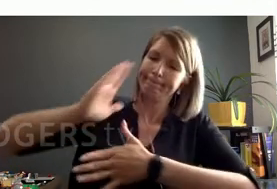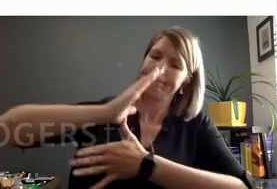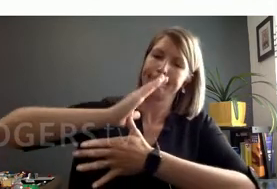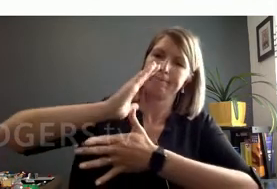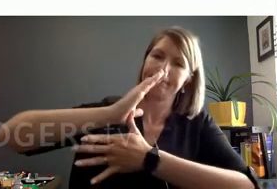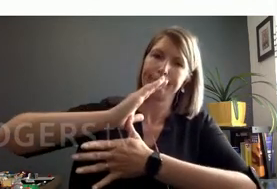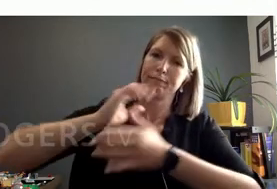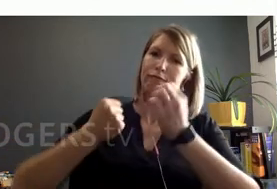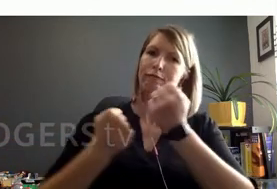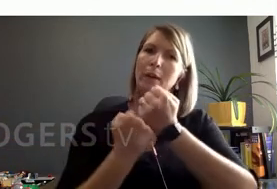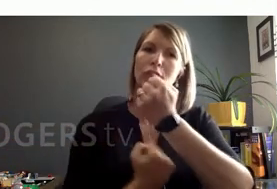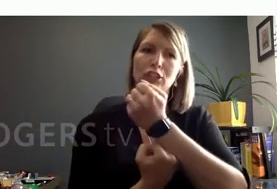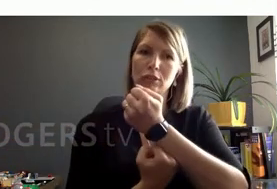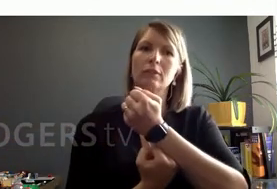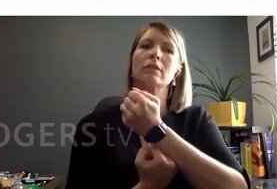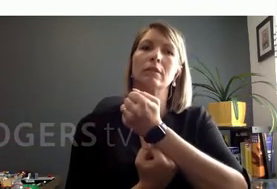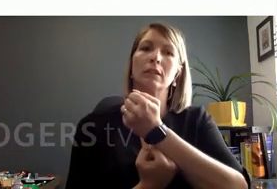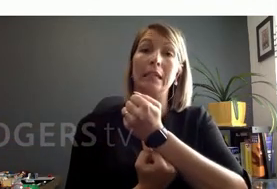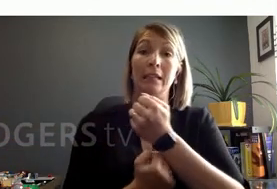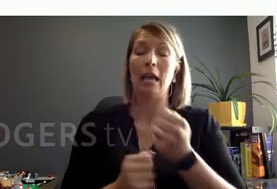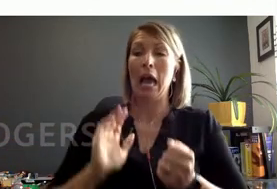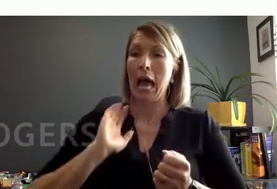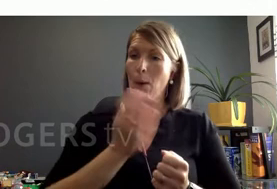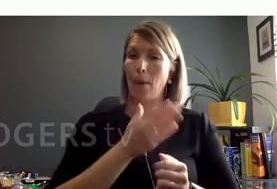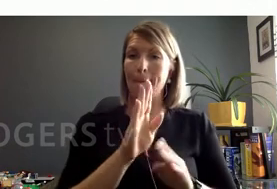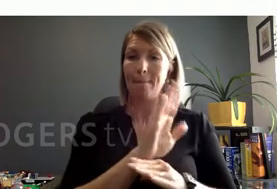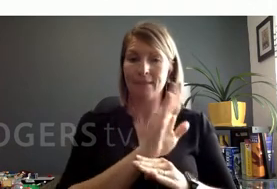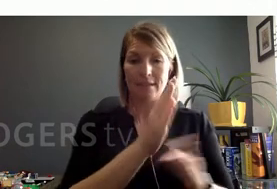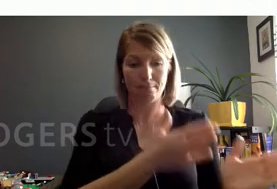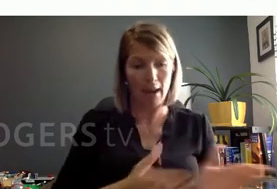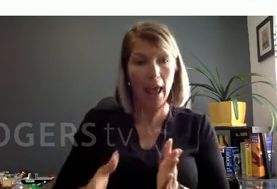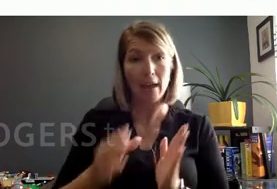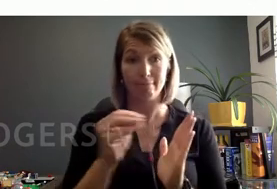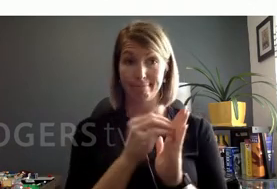into our business plan. It's written into everything that we have.